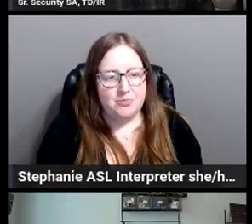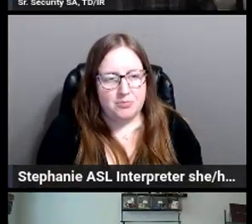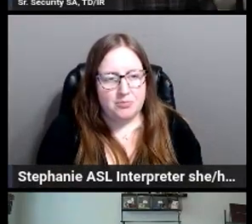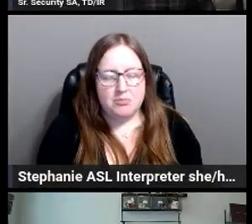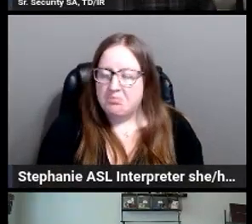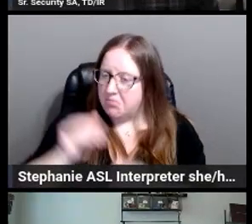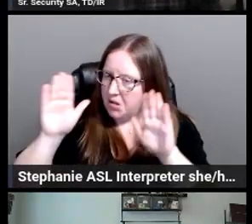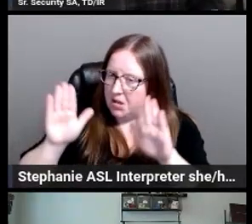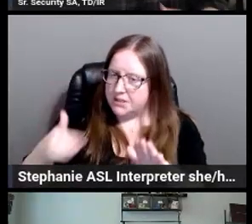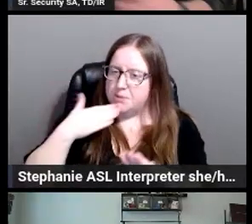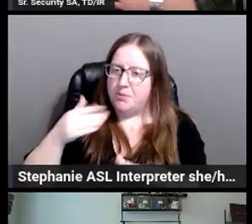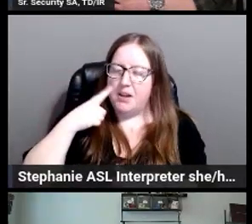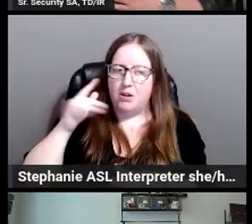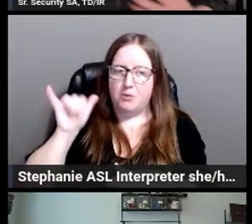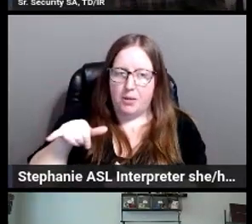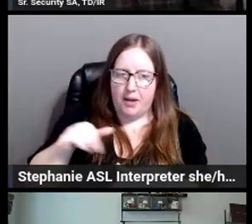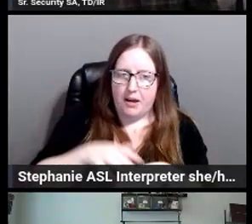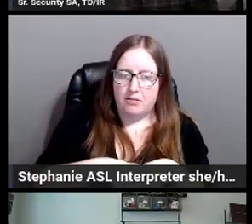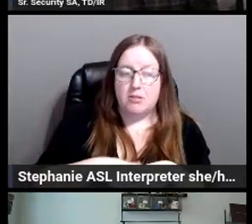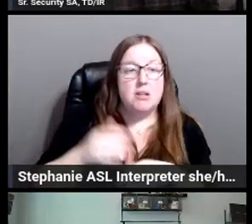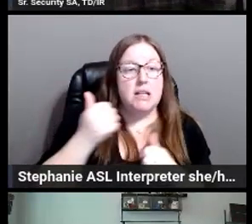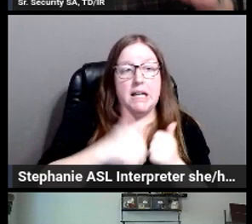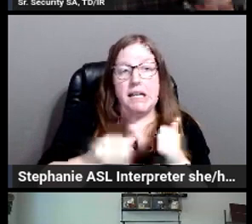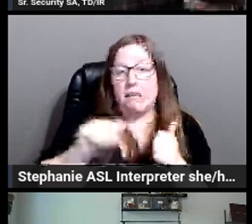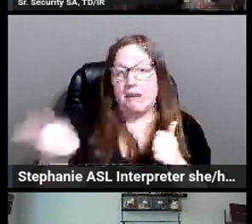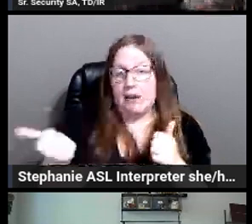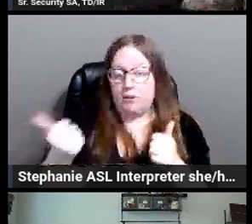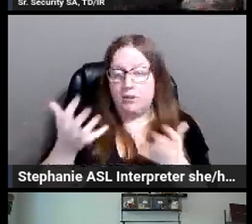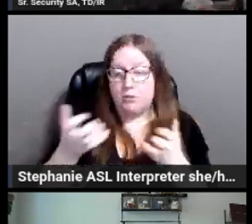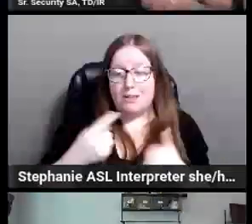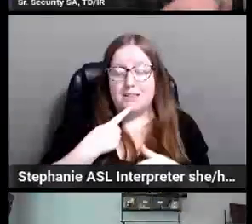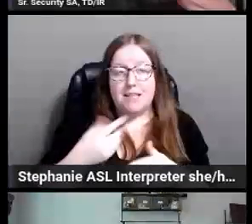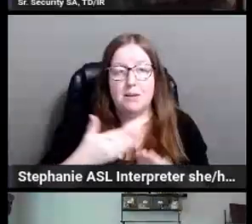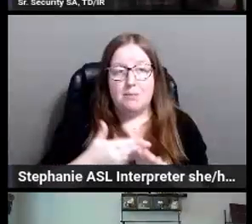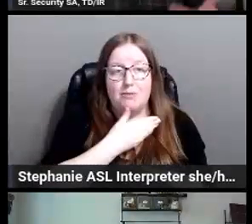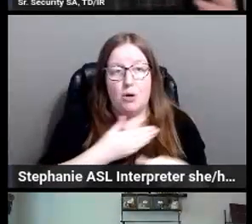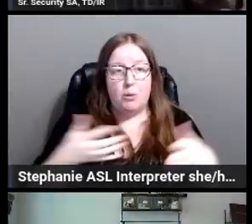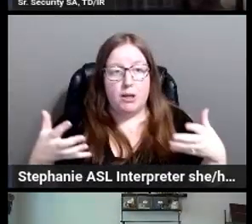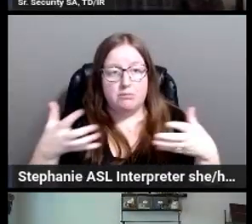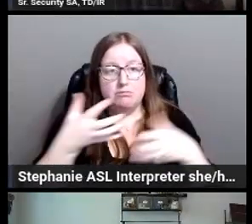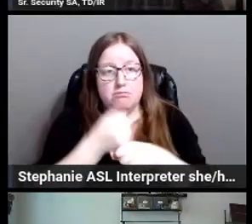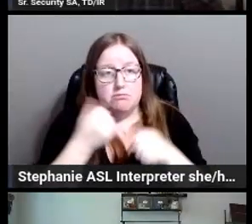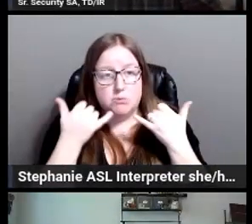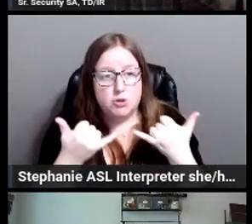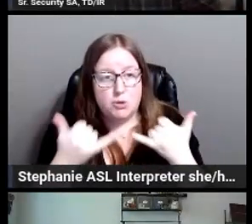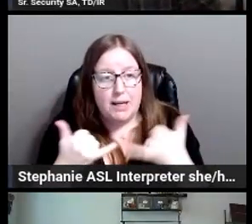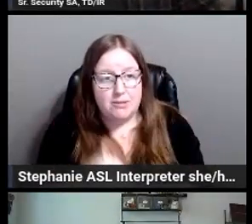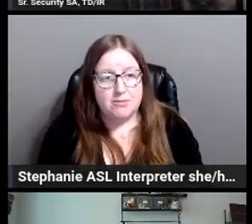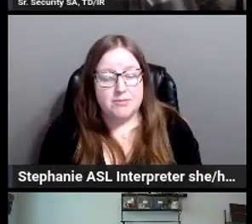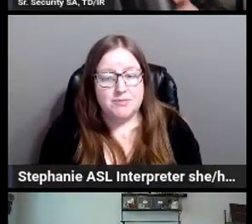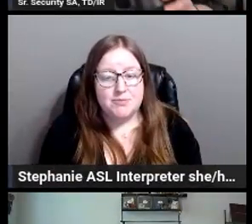Awesome. Thank you for that insight. Now, is there anything else you'd like to say before we kind of wrap things up today?